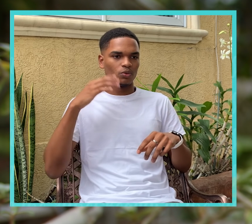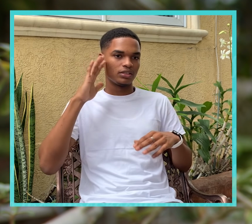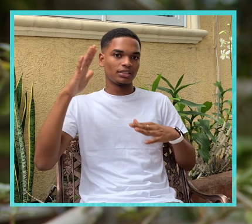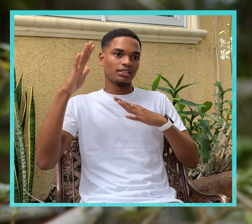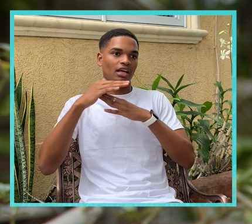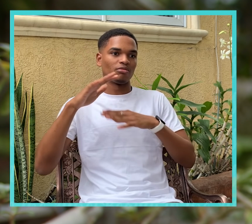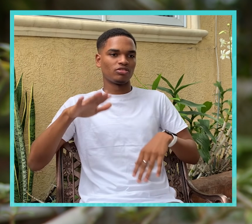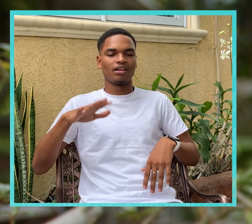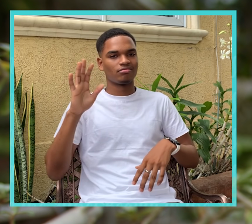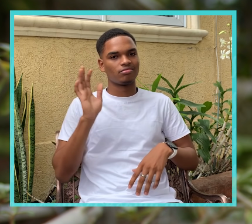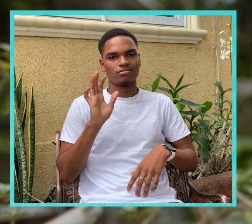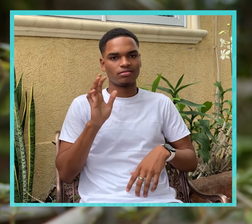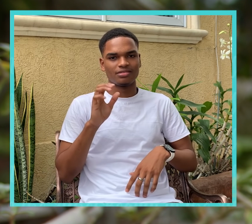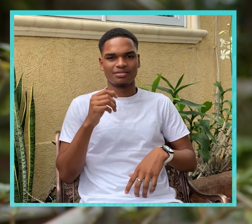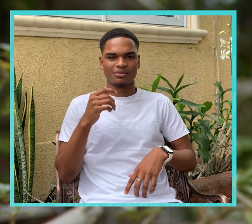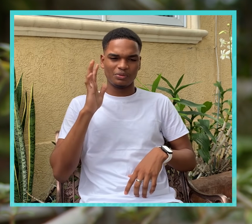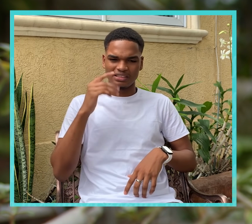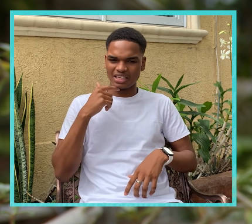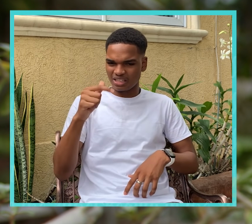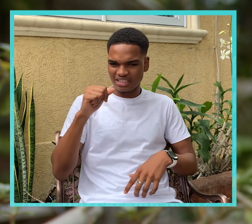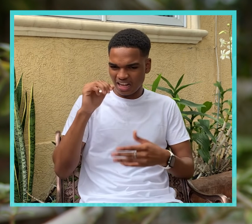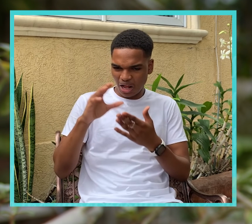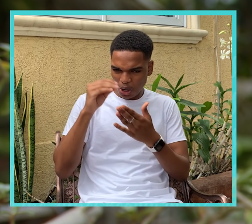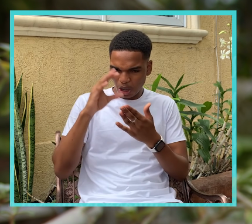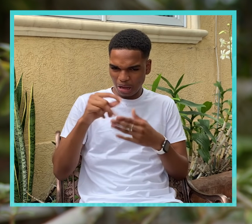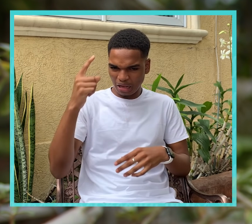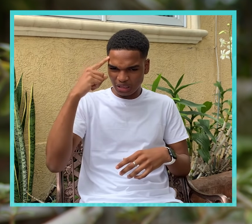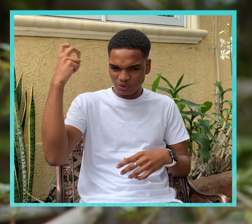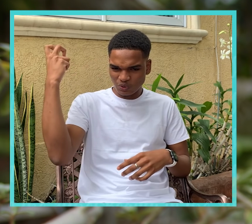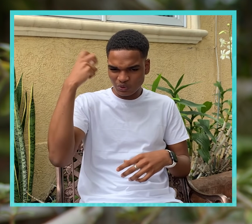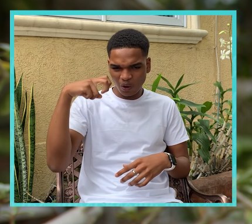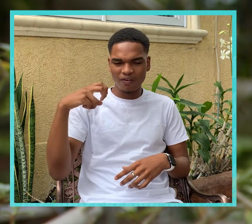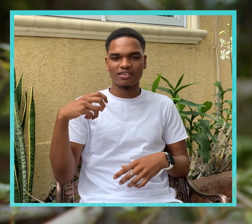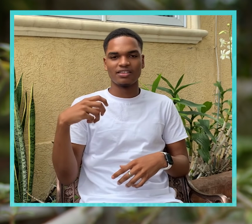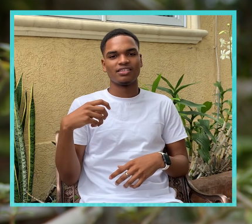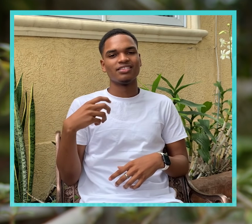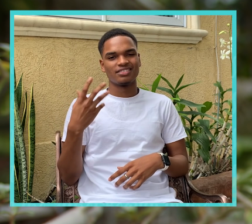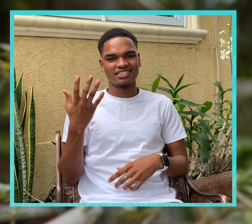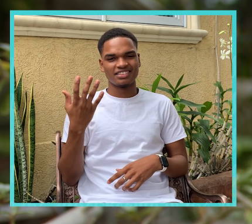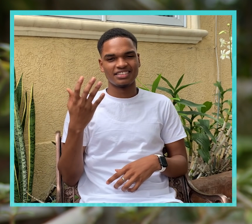I'll be perceived as, you know, I'll anything. Warm to your head tough, you know? Right.